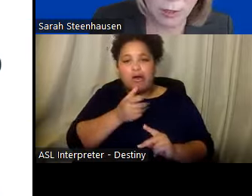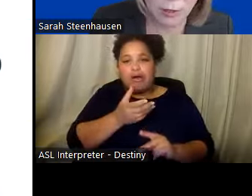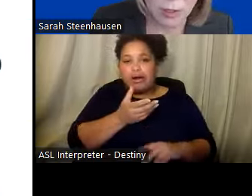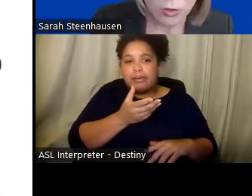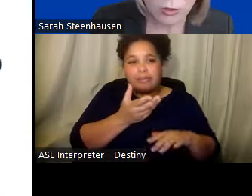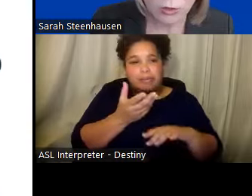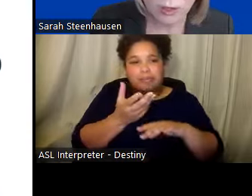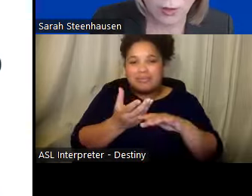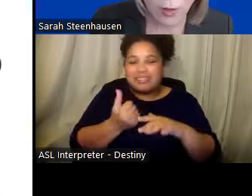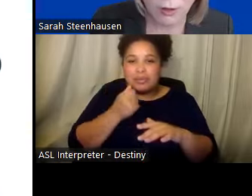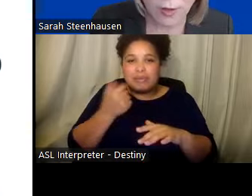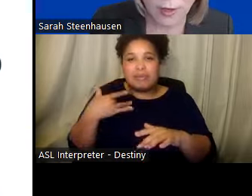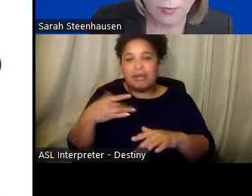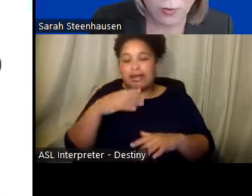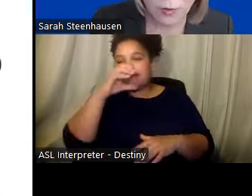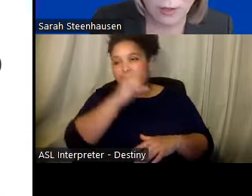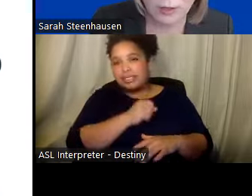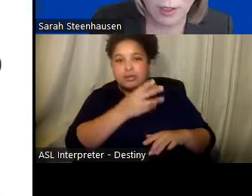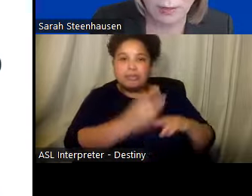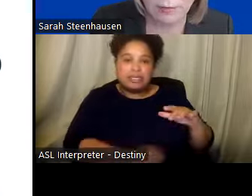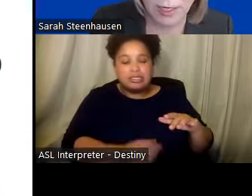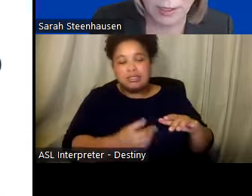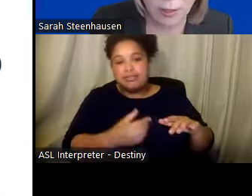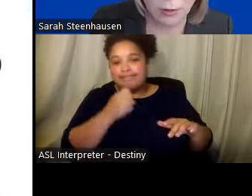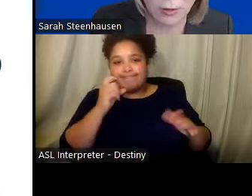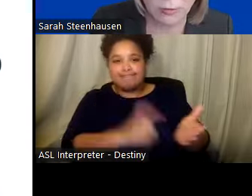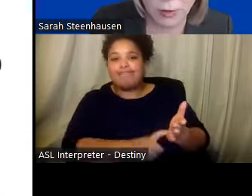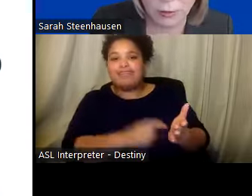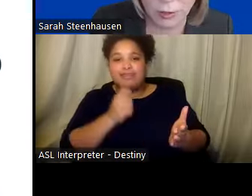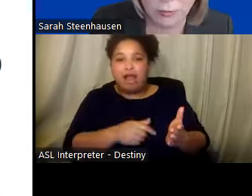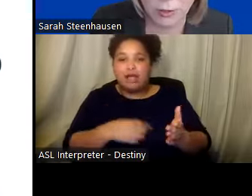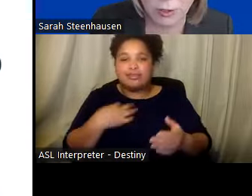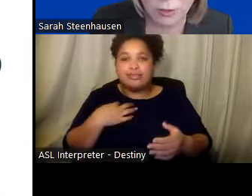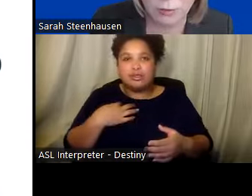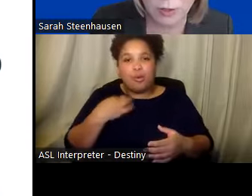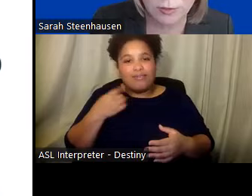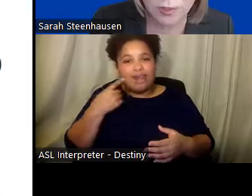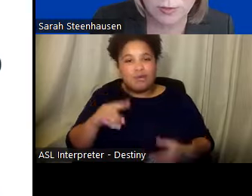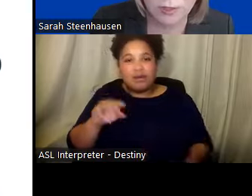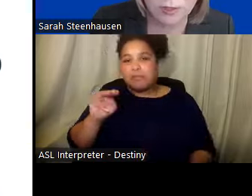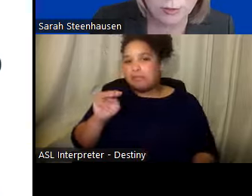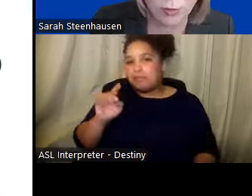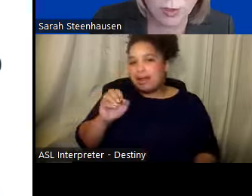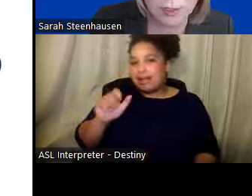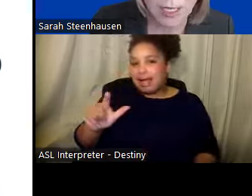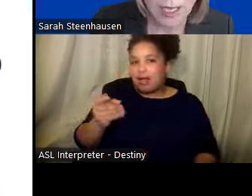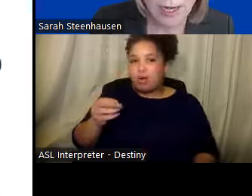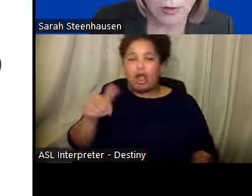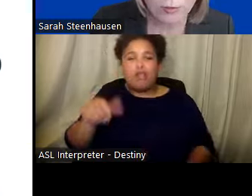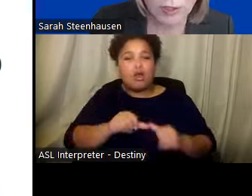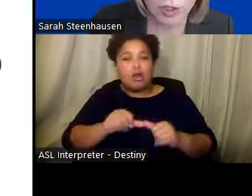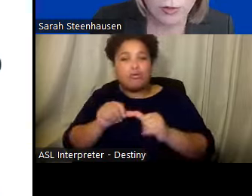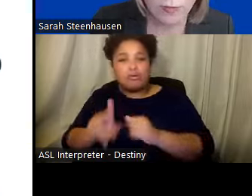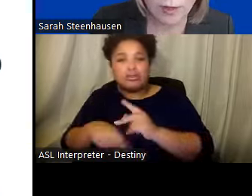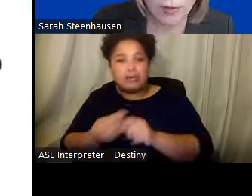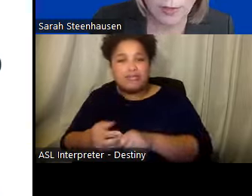forgotten middle, who don't yet qualify for Medi-Cal or other coverage of long-term services and supports, and how